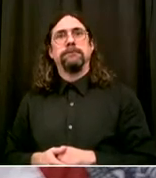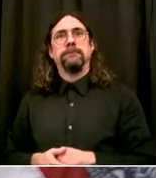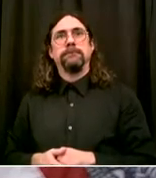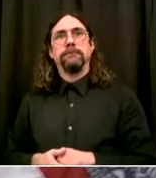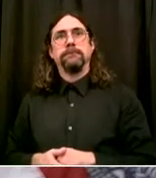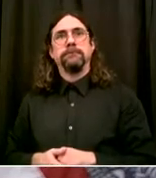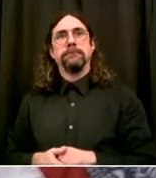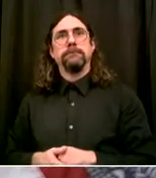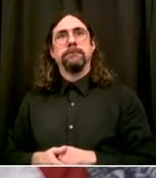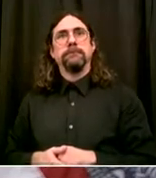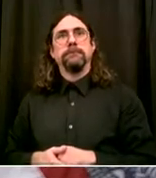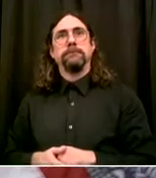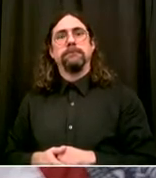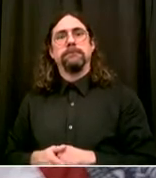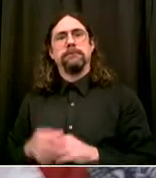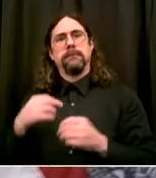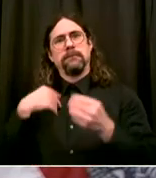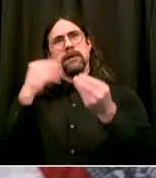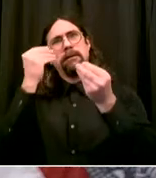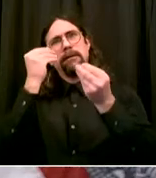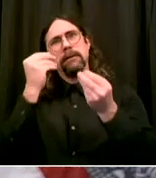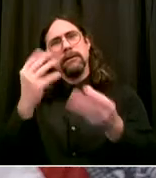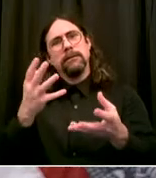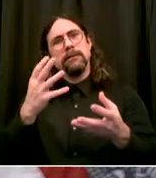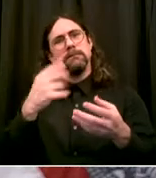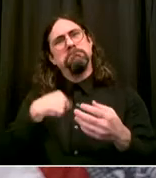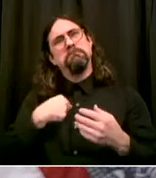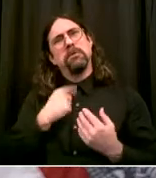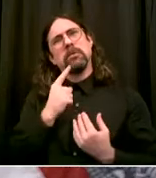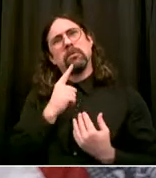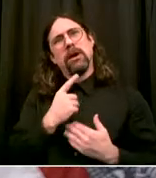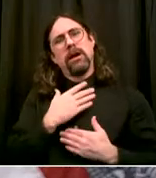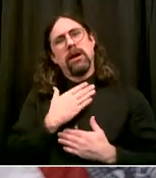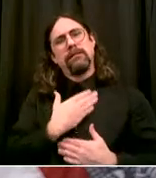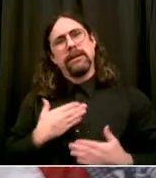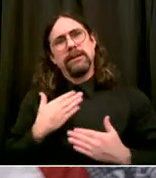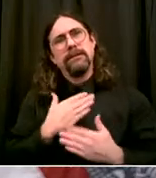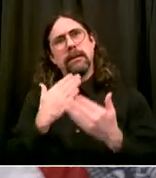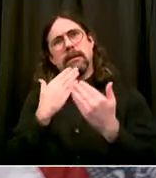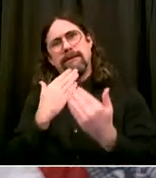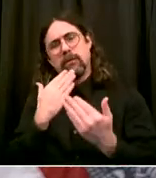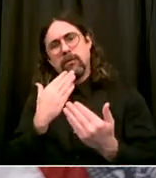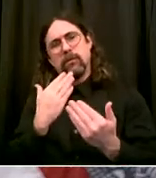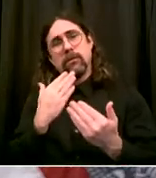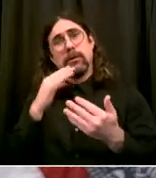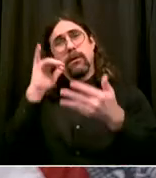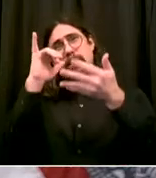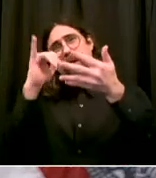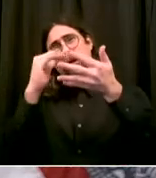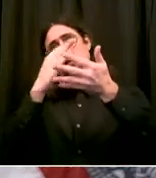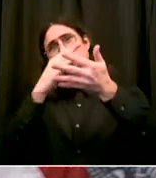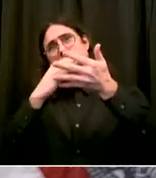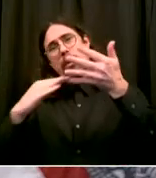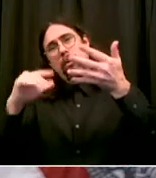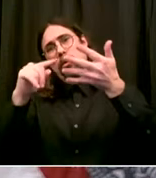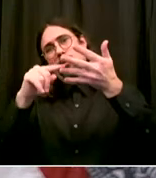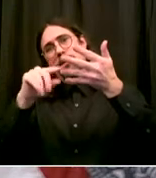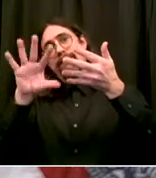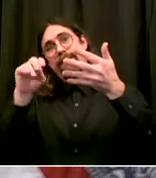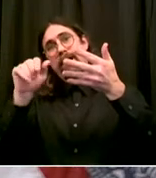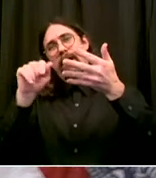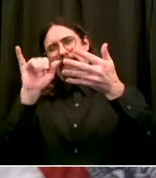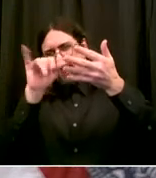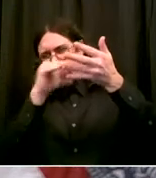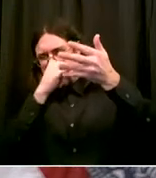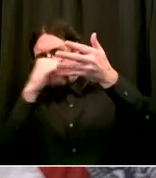That transparency about police disciplinary records is going to help us move forward as a city. It's going to help people trust their police. It's going to help